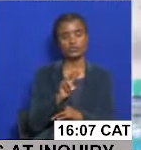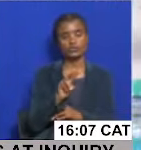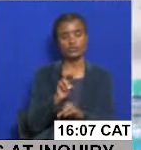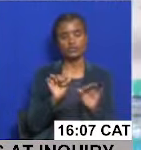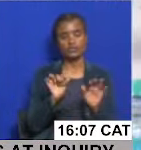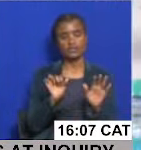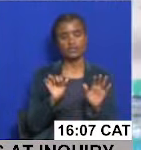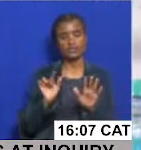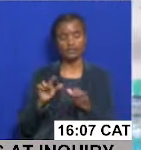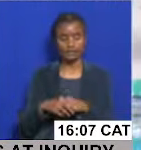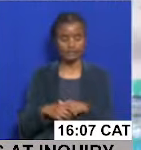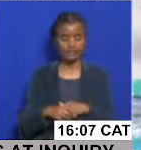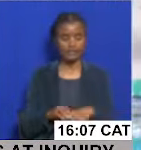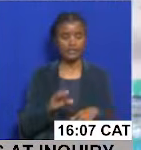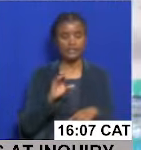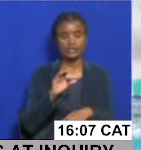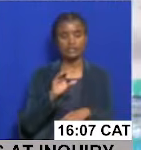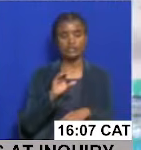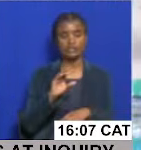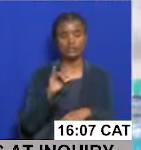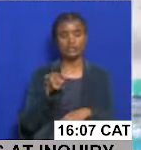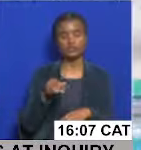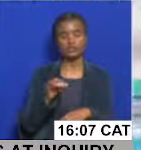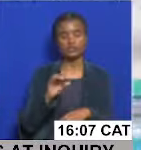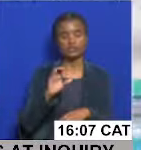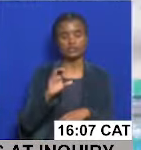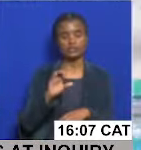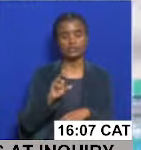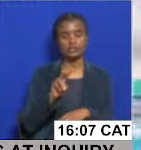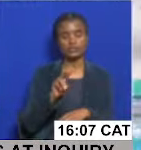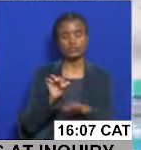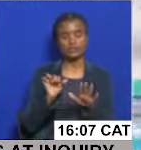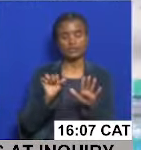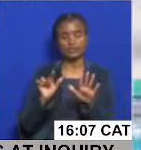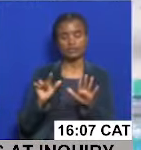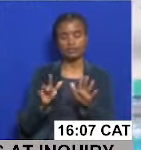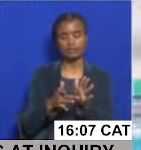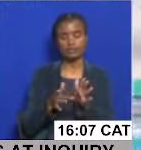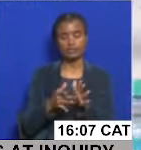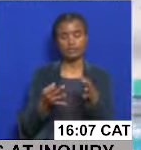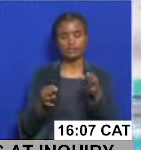CJC 267, that will be at page 798.